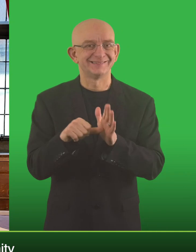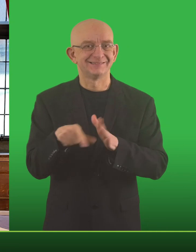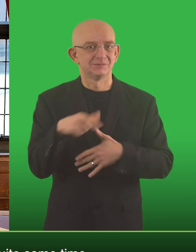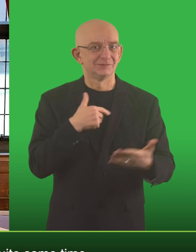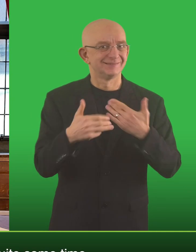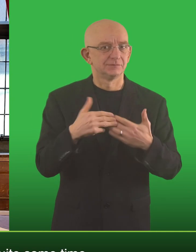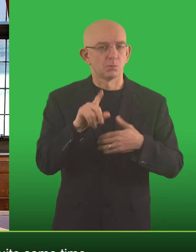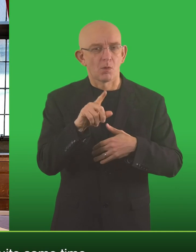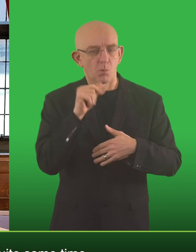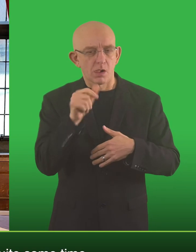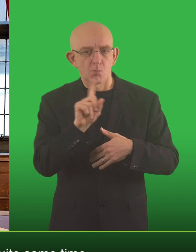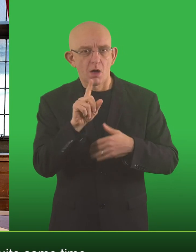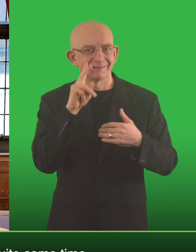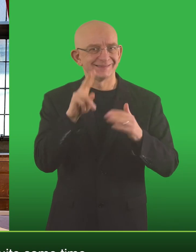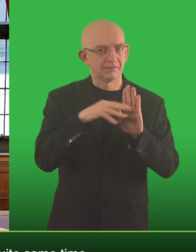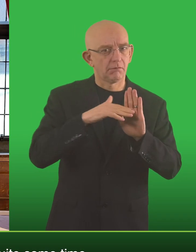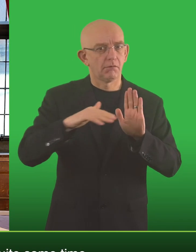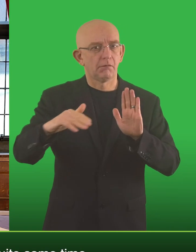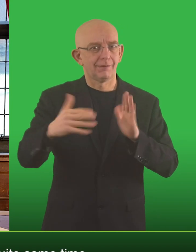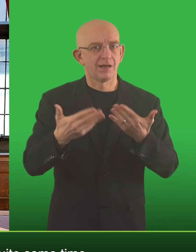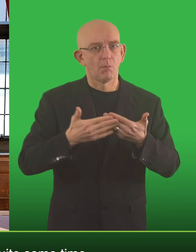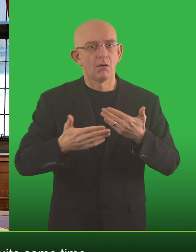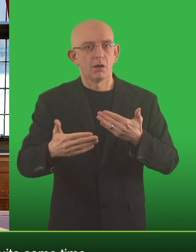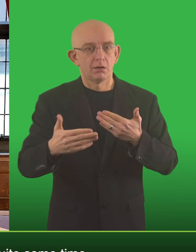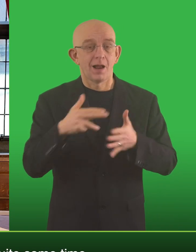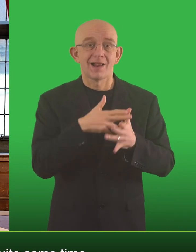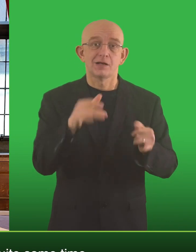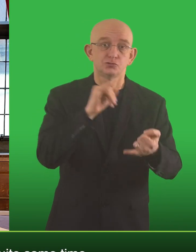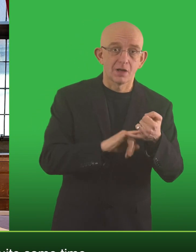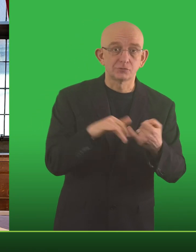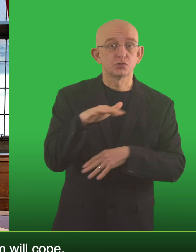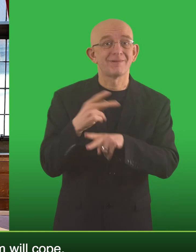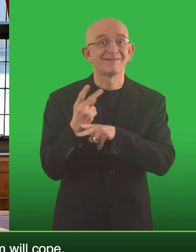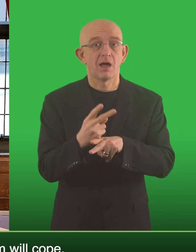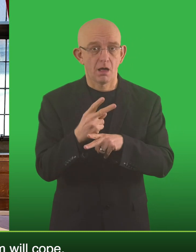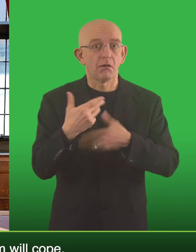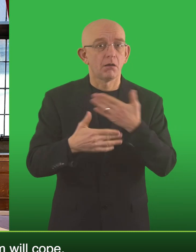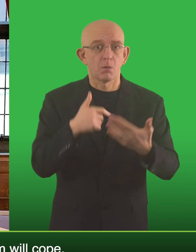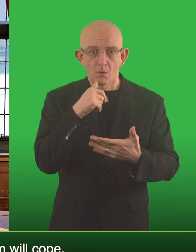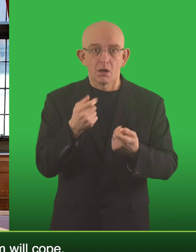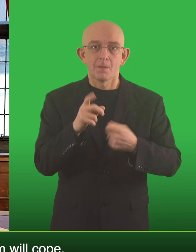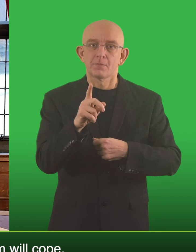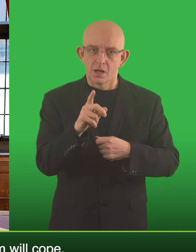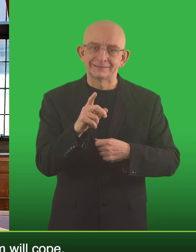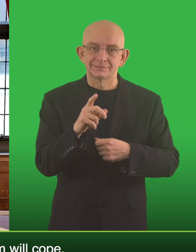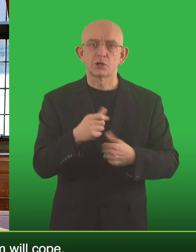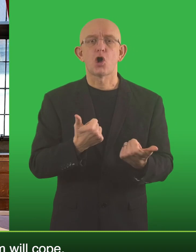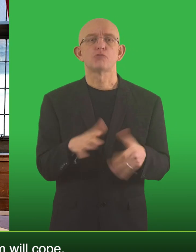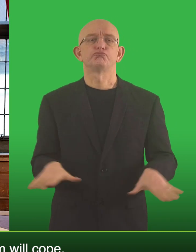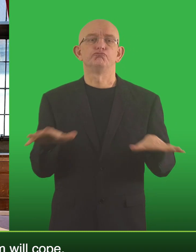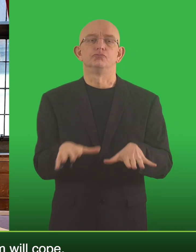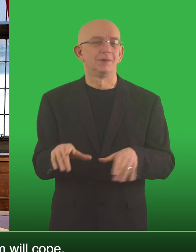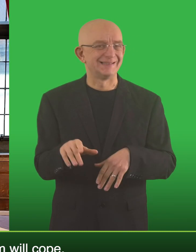pressure downwards. So broadly we're going to see flat for quite some time. The NHS and social care system will cope,